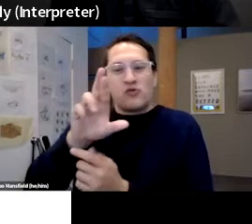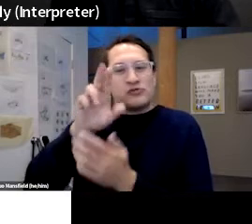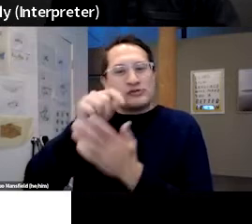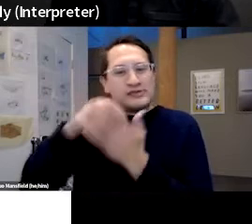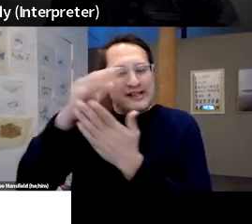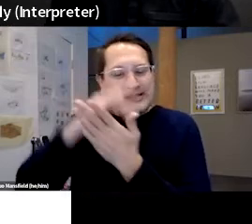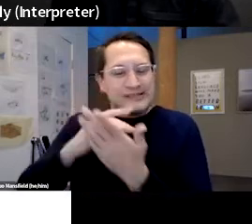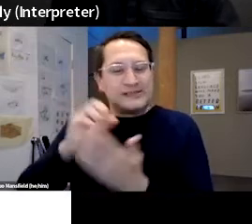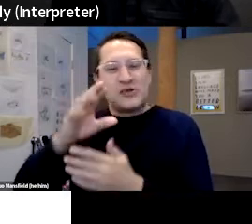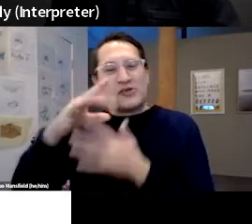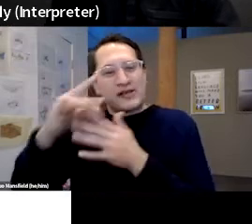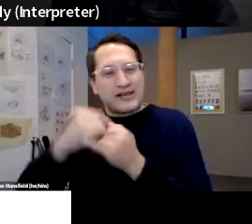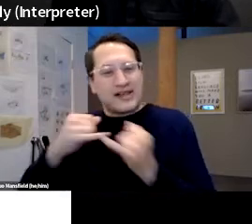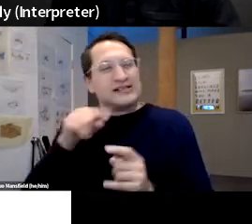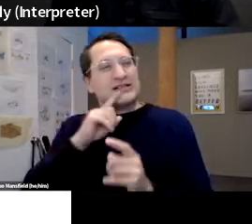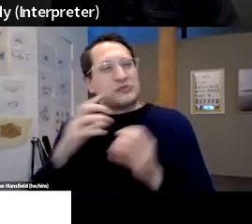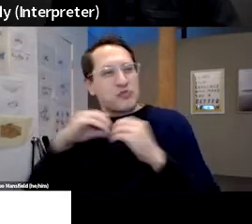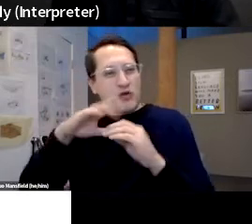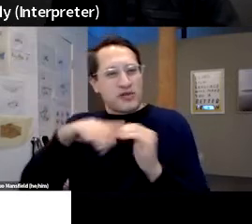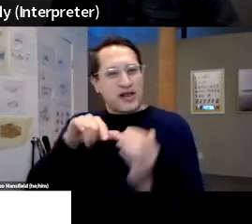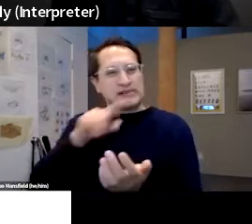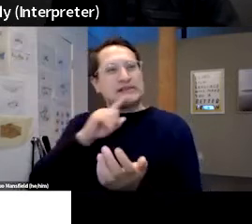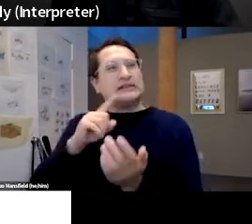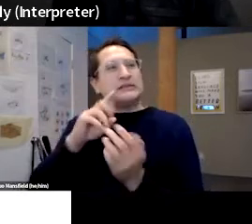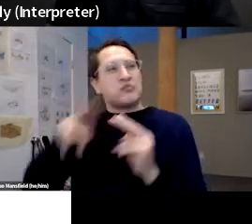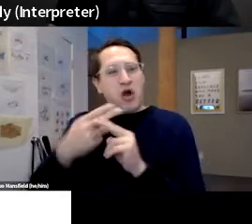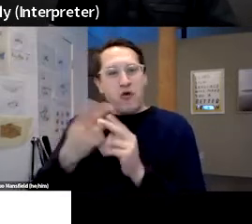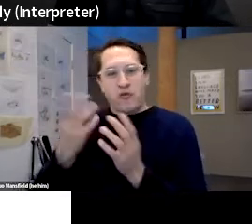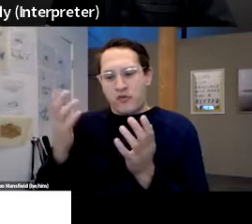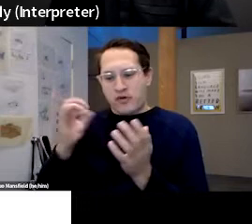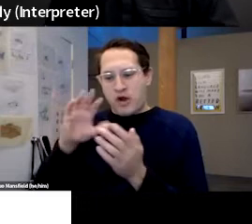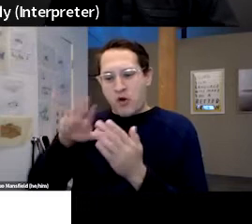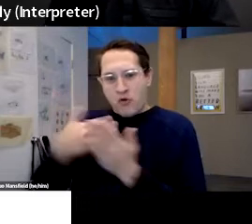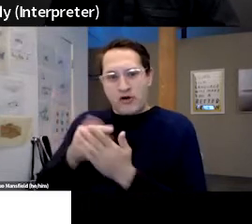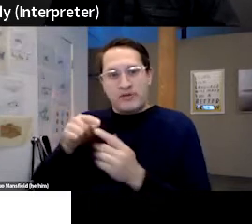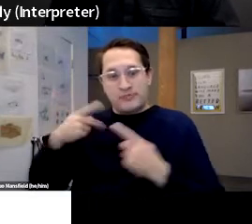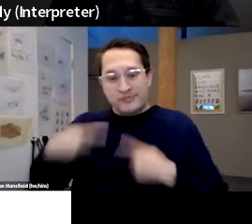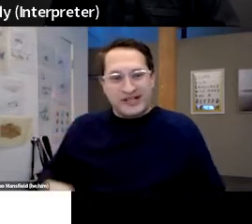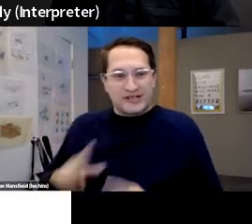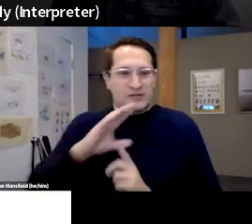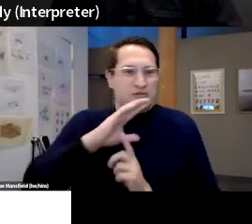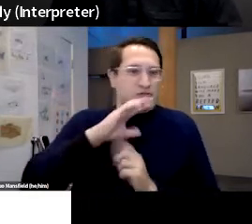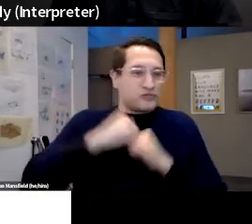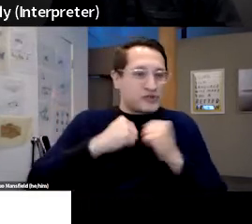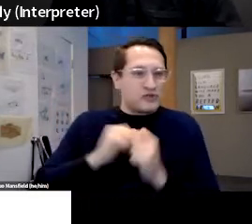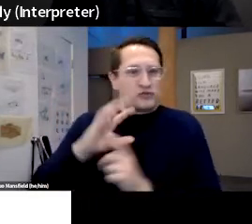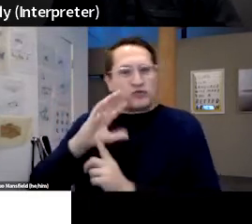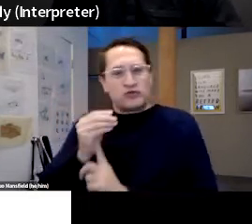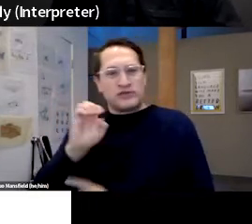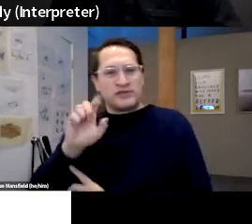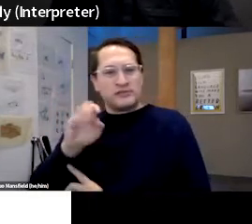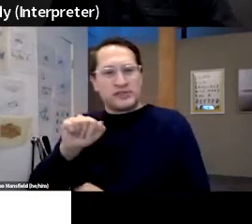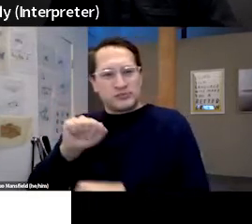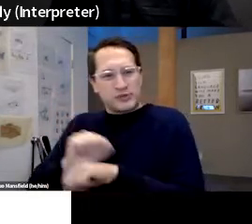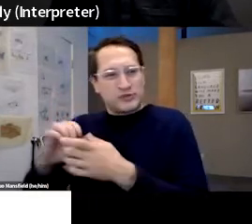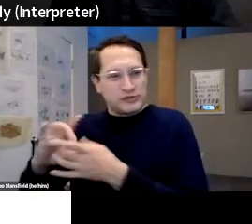just codes or checklists or guidelines. It's more about the entirety of the physical,